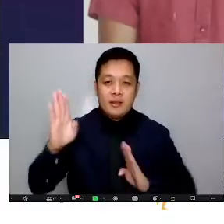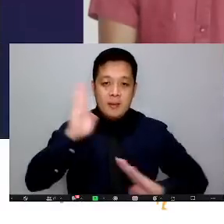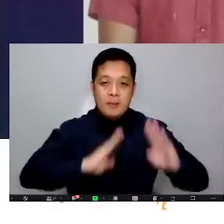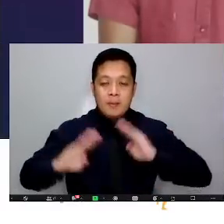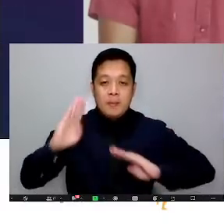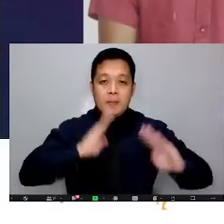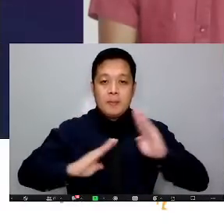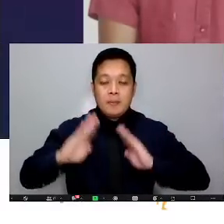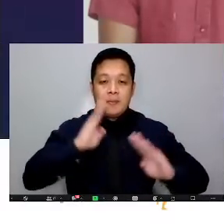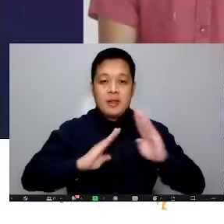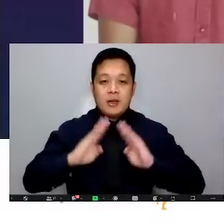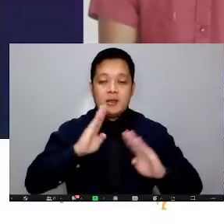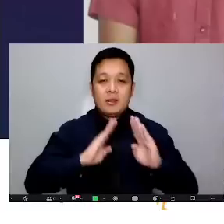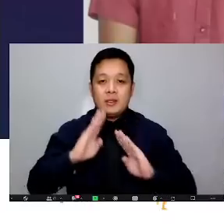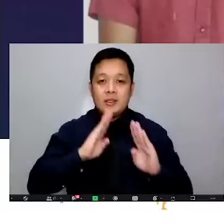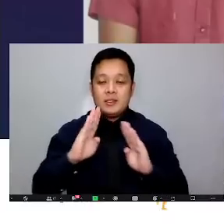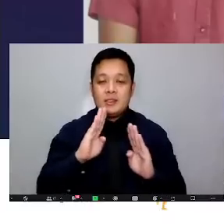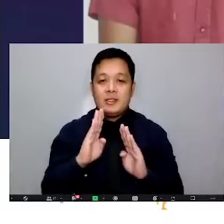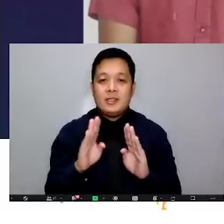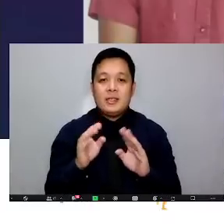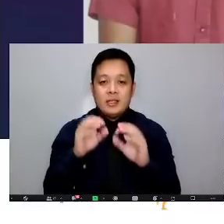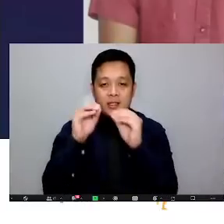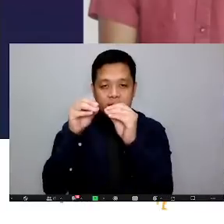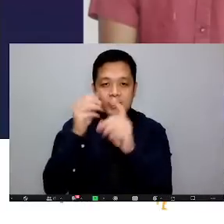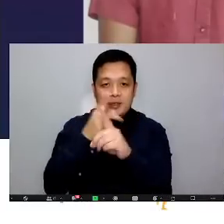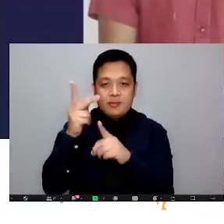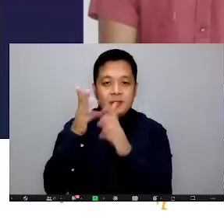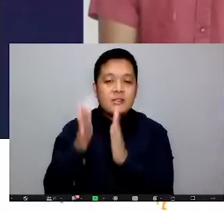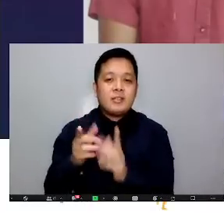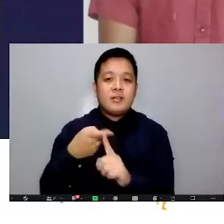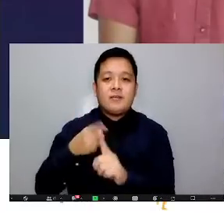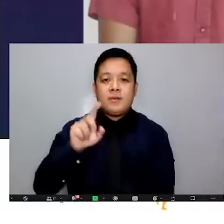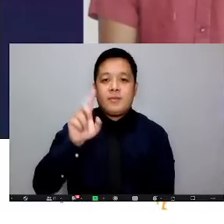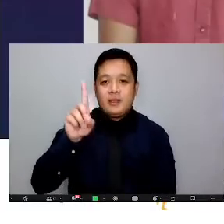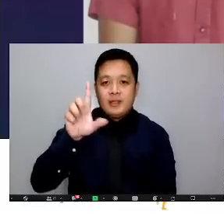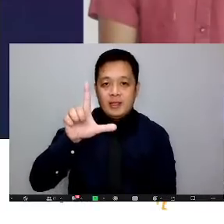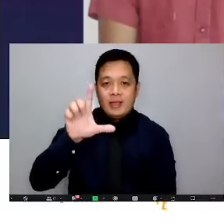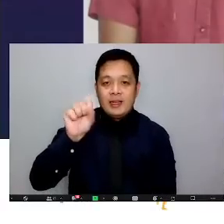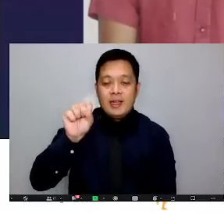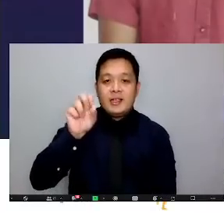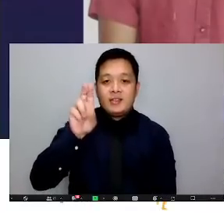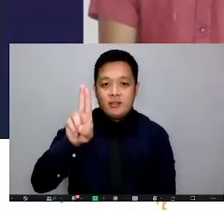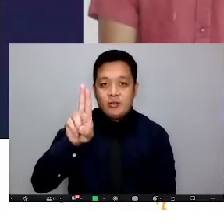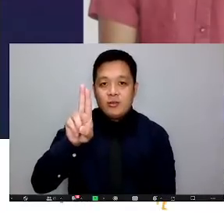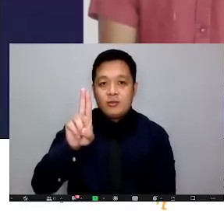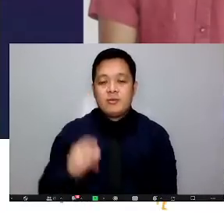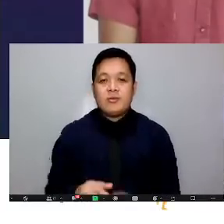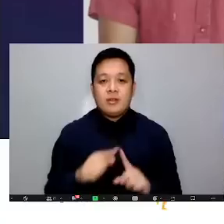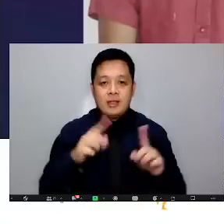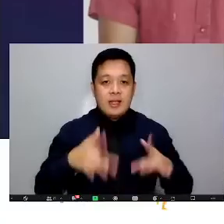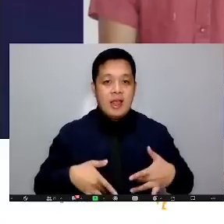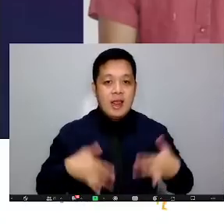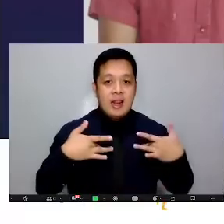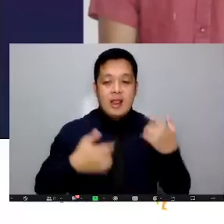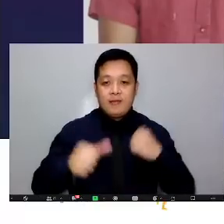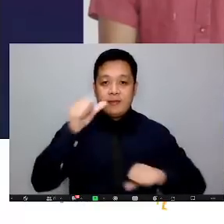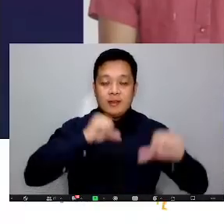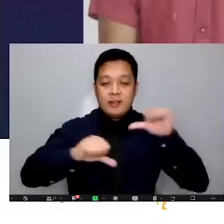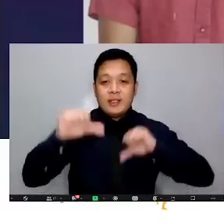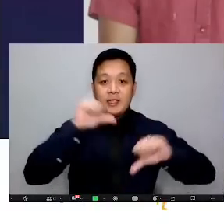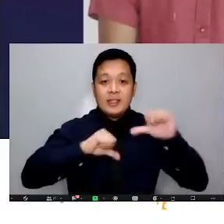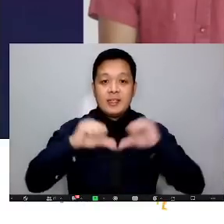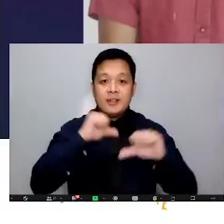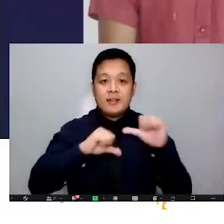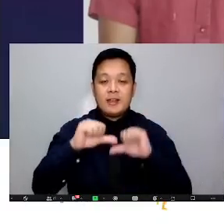Salle University. And for the last judge for the life science individual category, we have Dr. Carmen A.